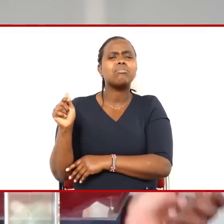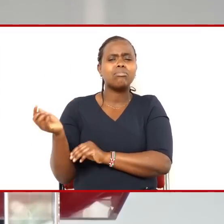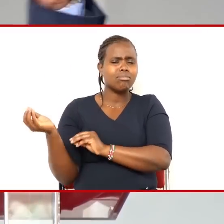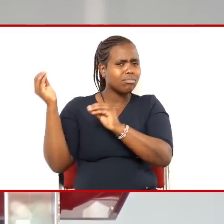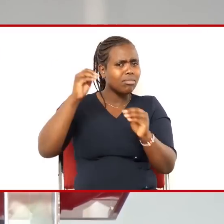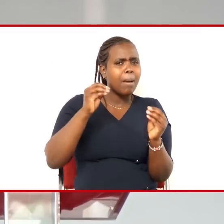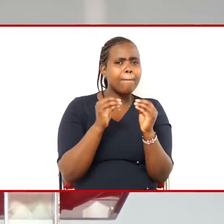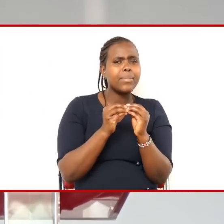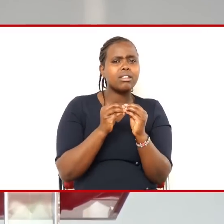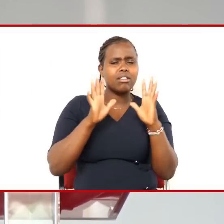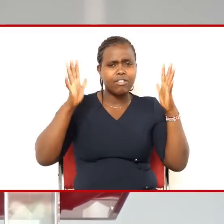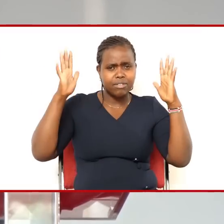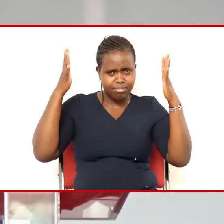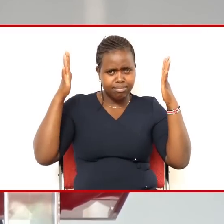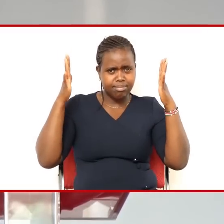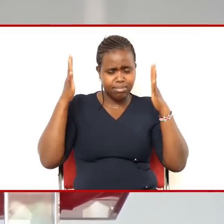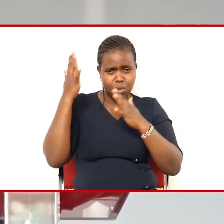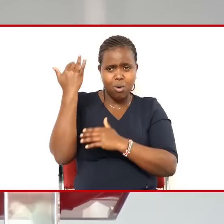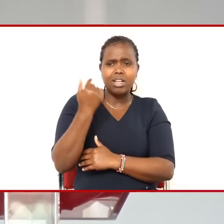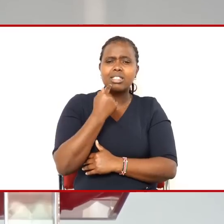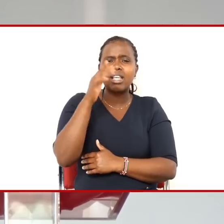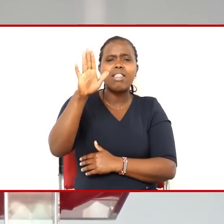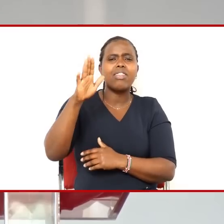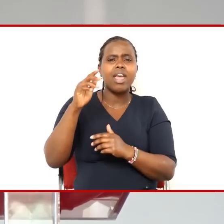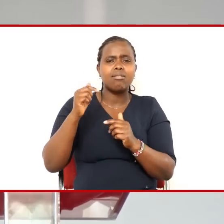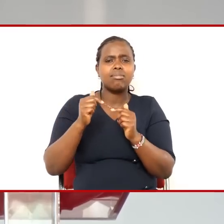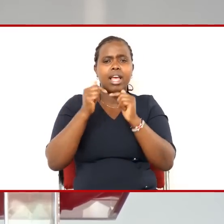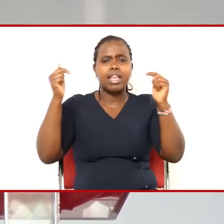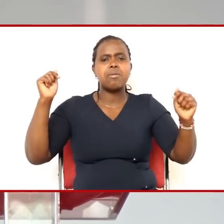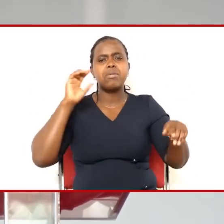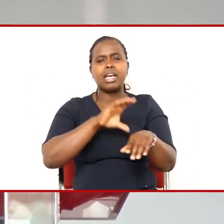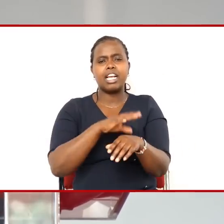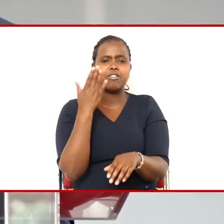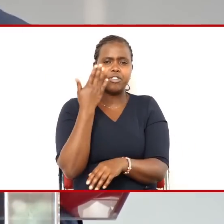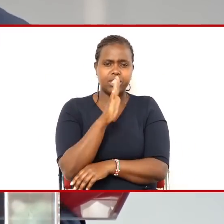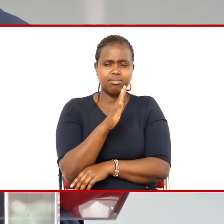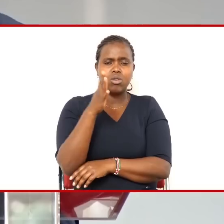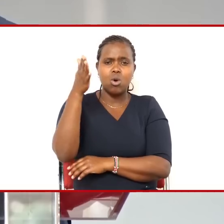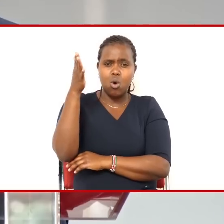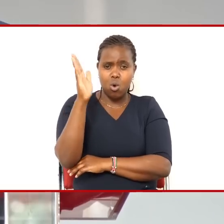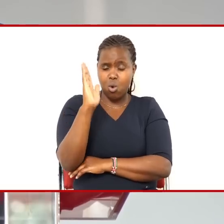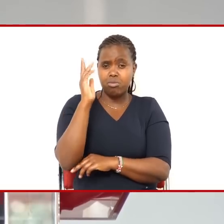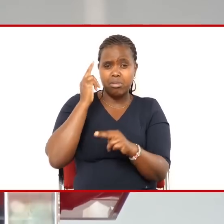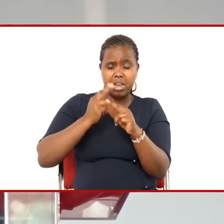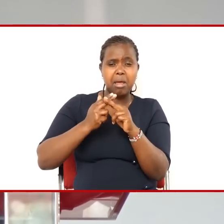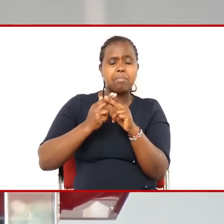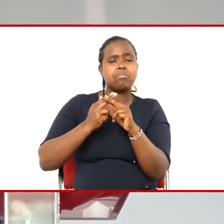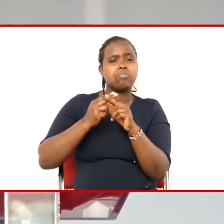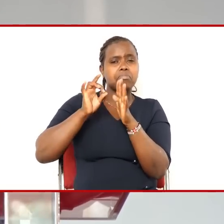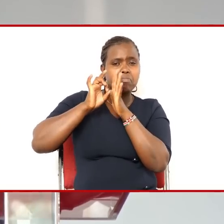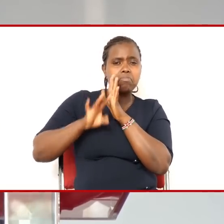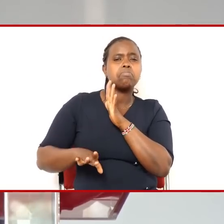to celebrate the victory that their enemy has been captured. God's name was